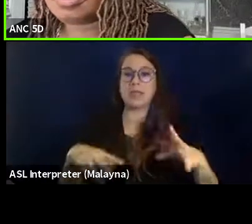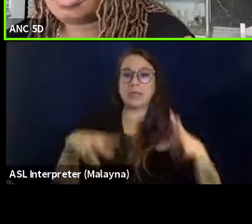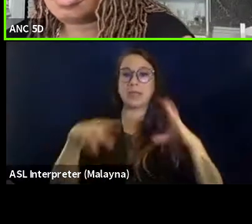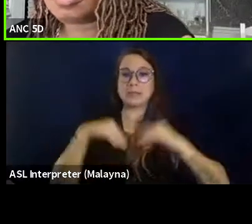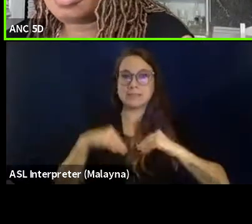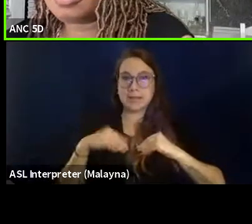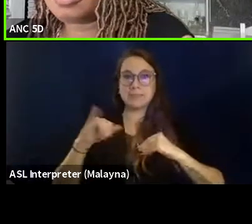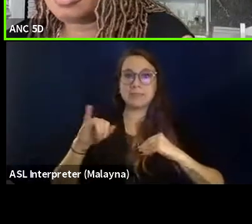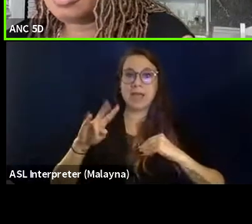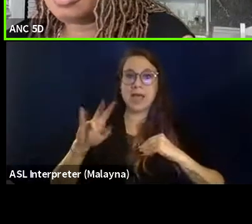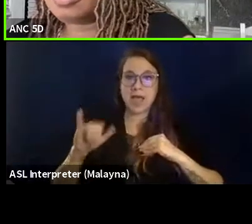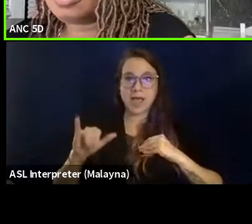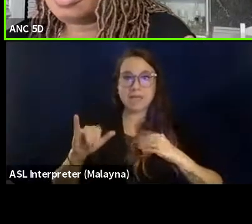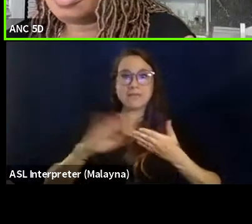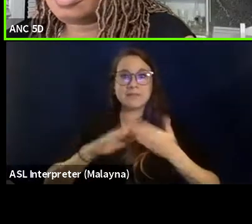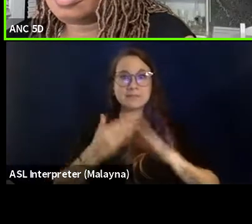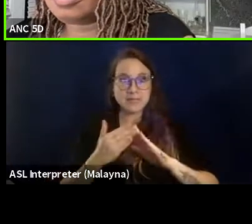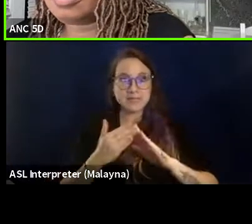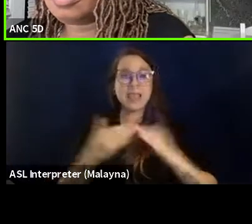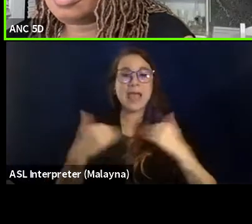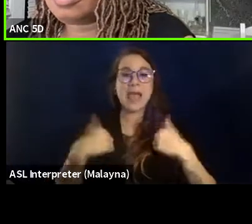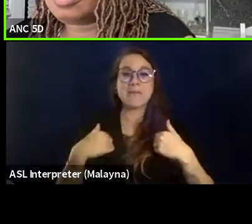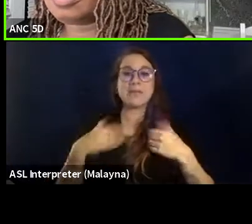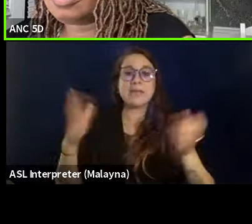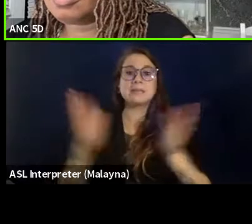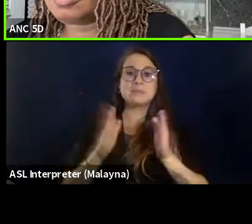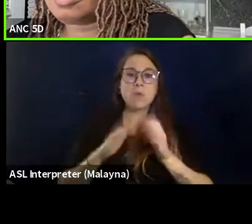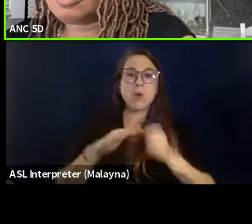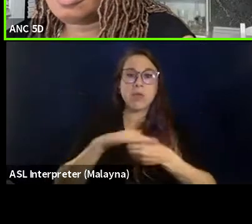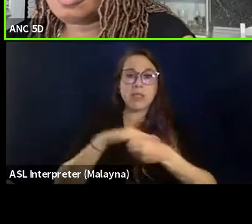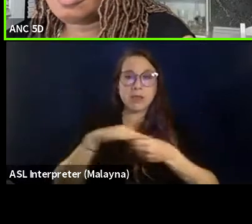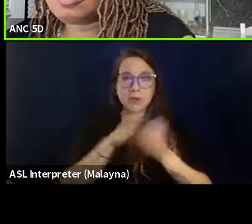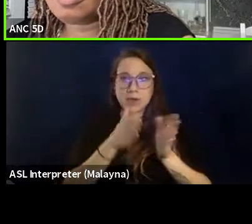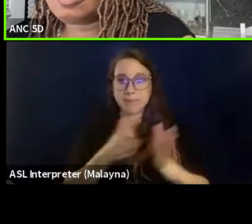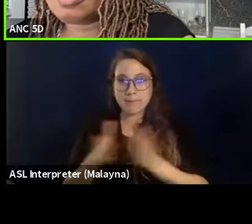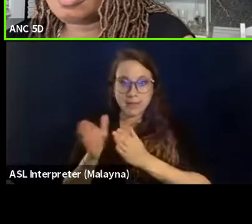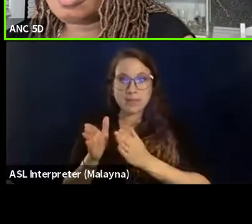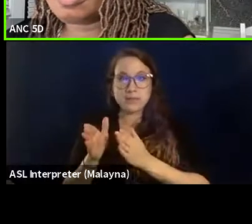Ivy City as having a small area plan.